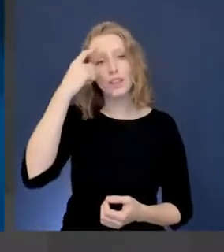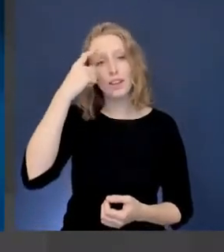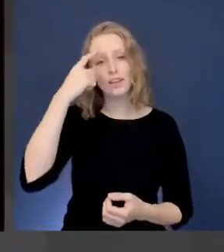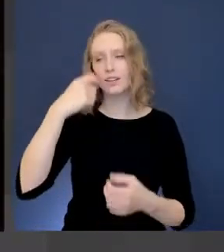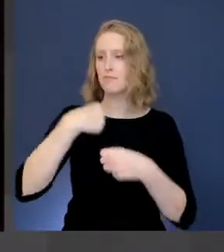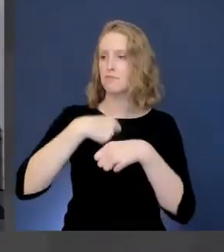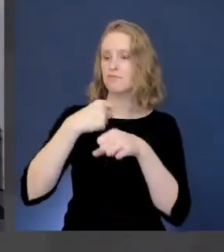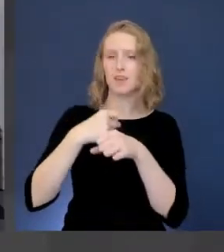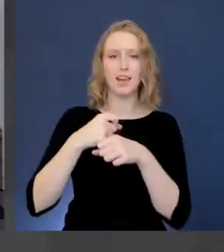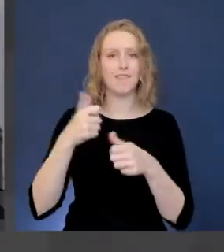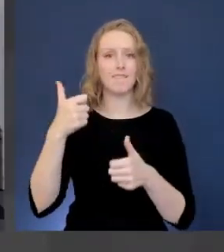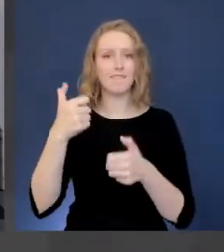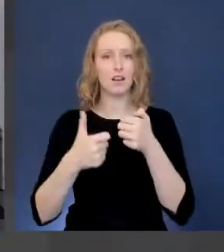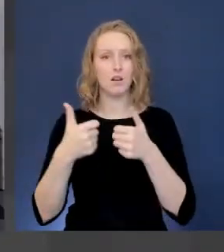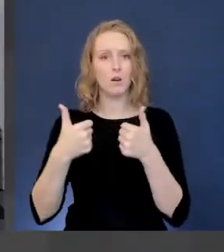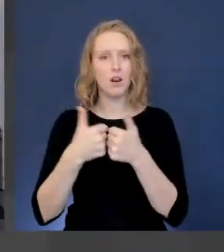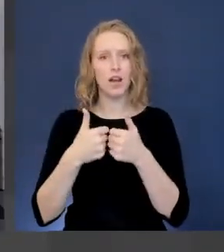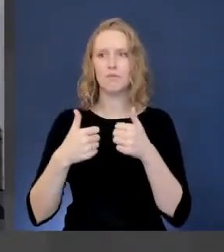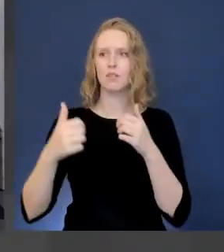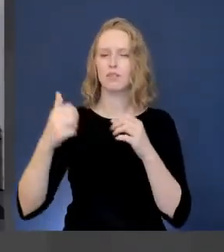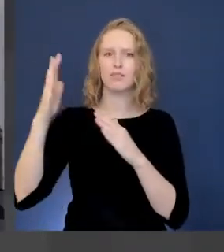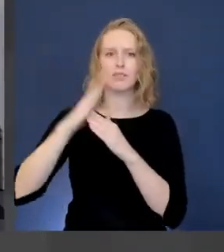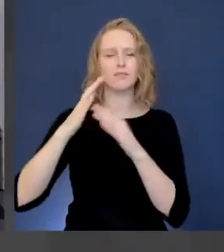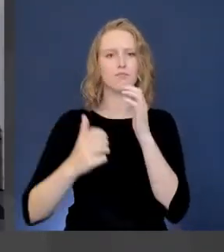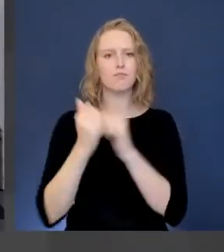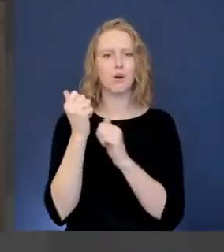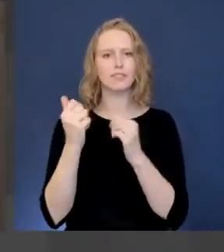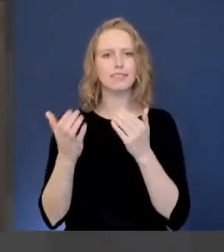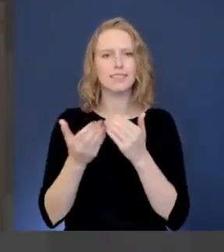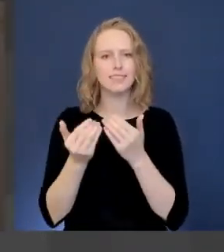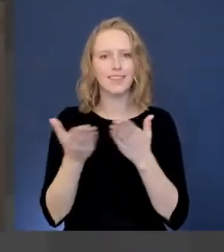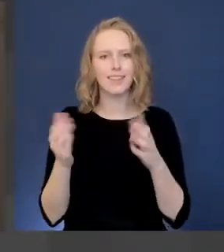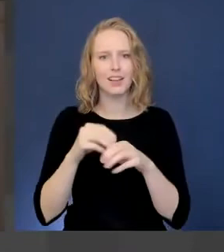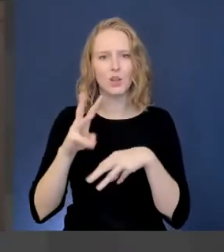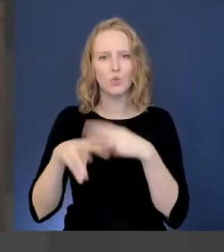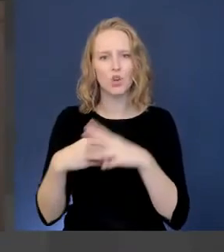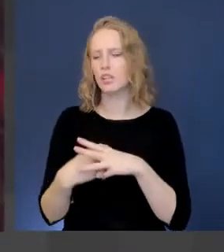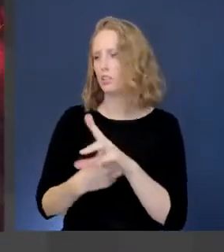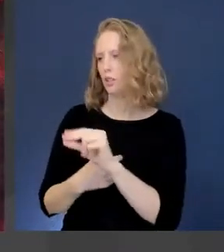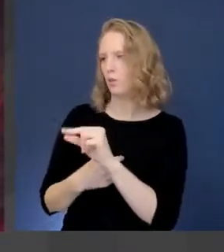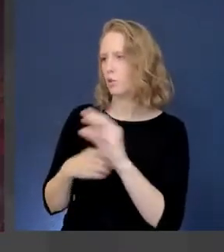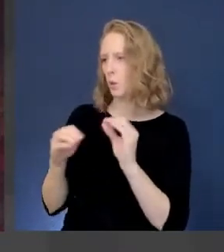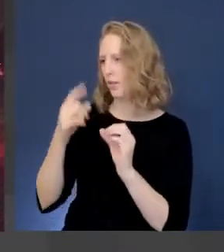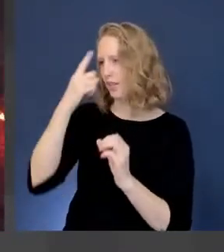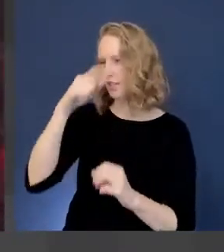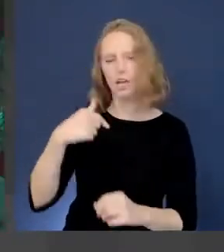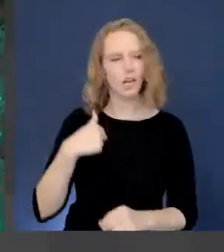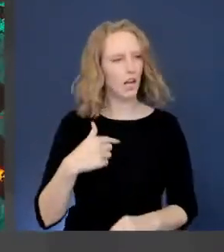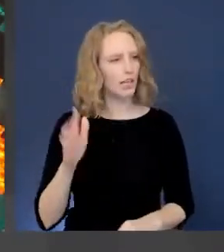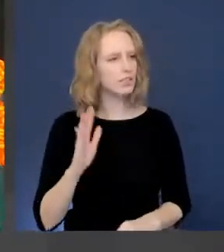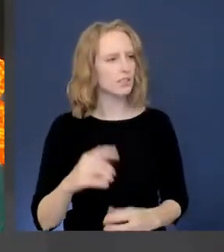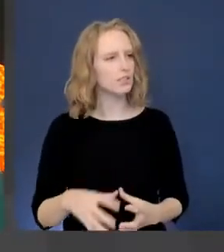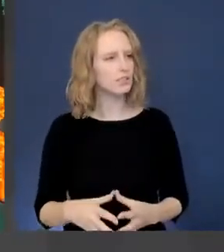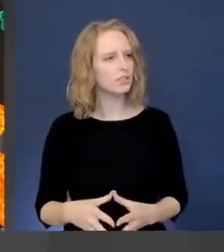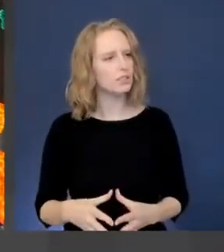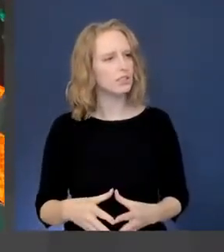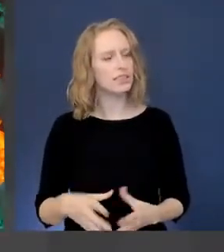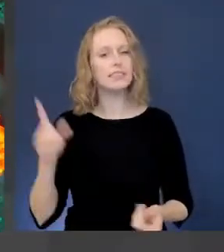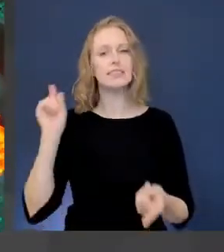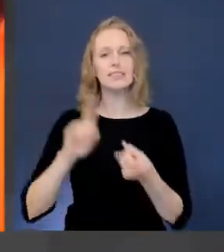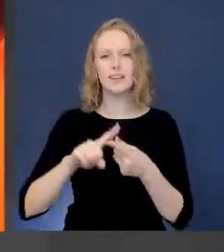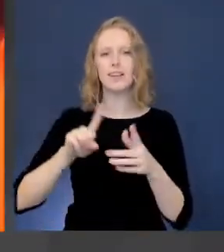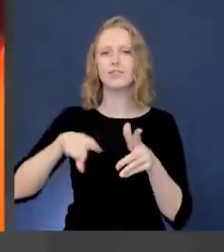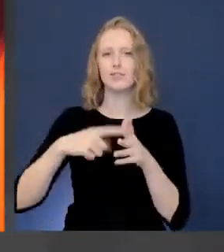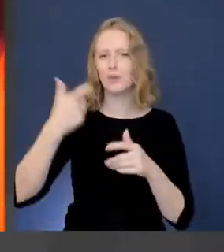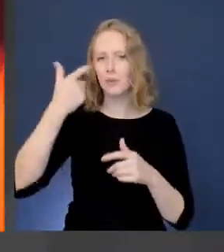easiest thing in the world? No. Literally no one thinks that. Well, I did. Until I started watching this